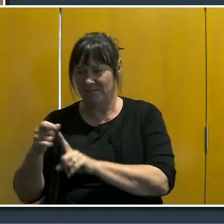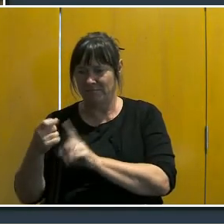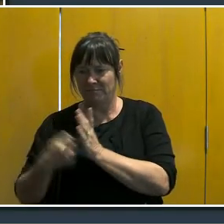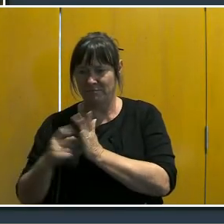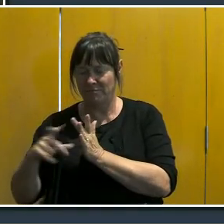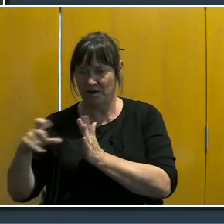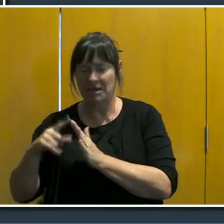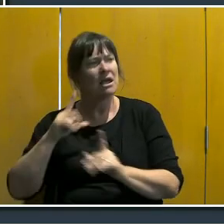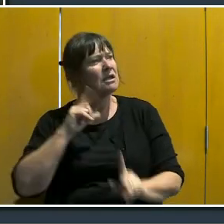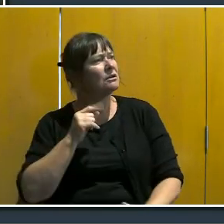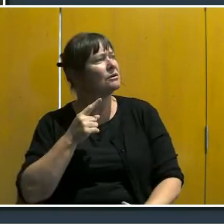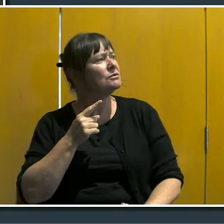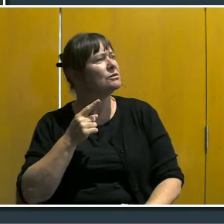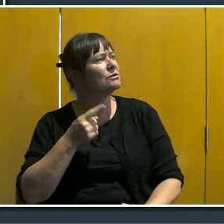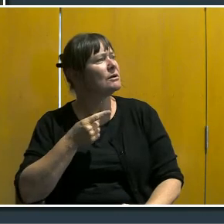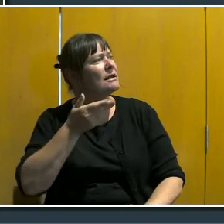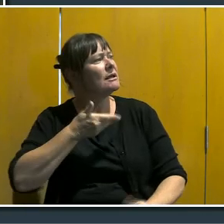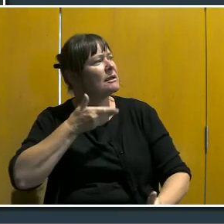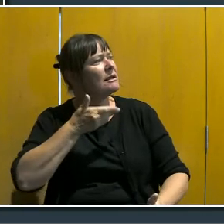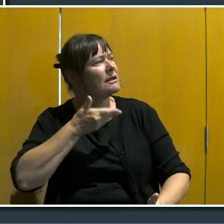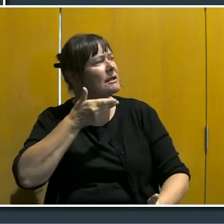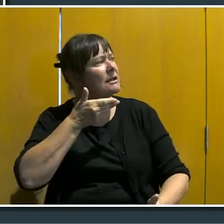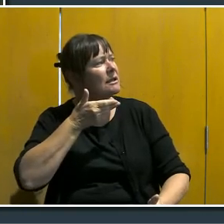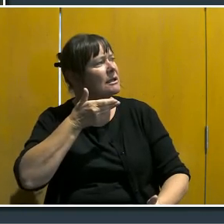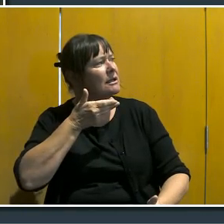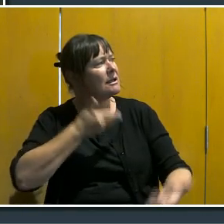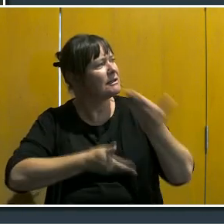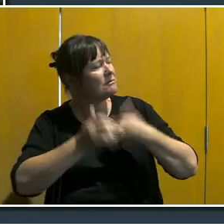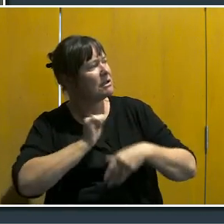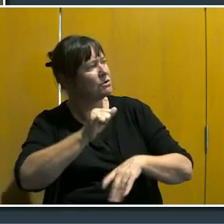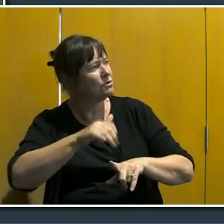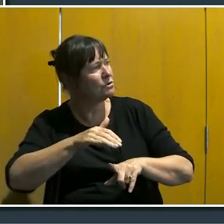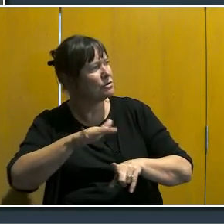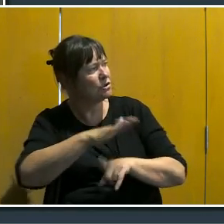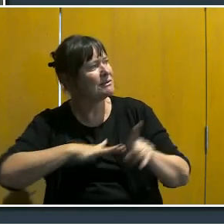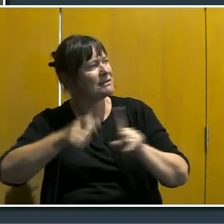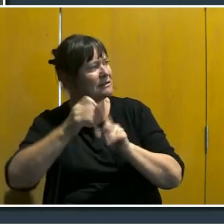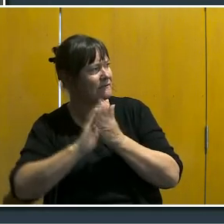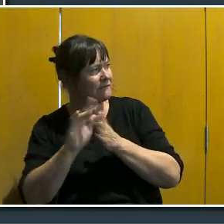Farrell, just give us a rundown of your circumstances of what size block you've got in, please.